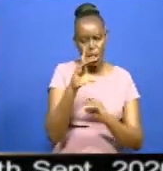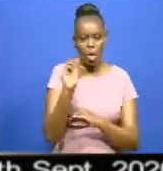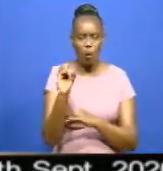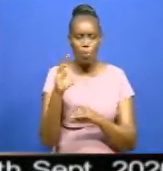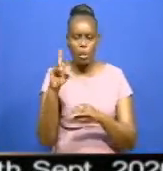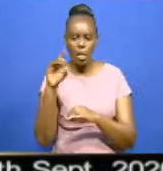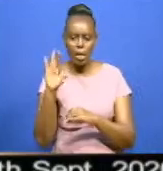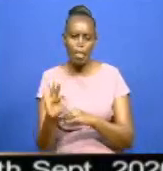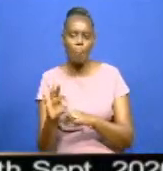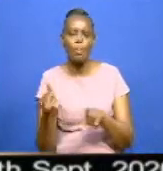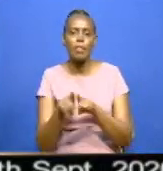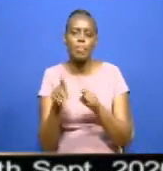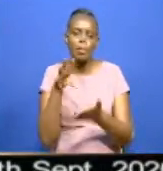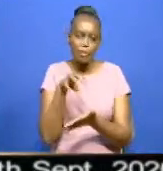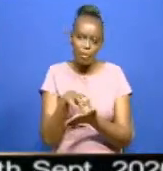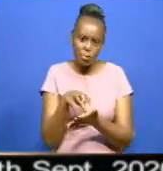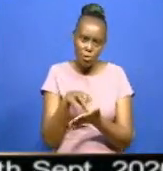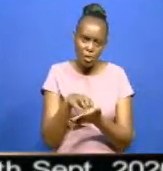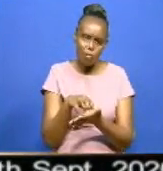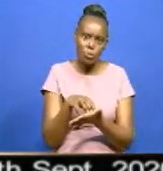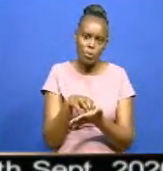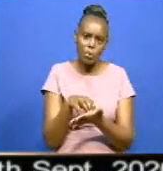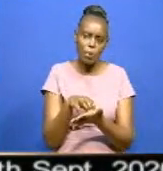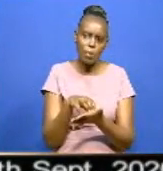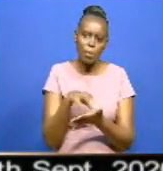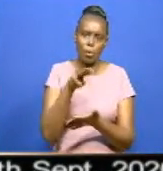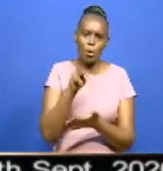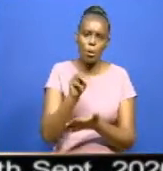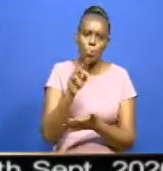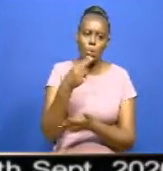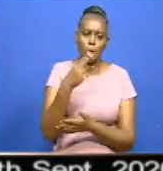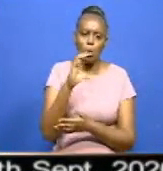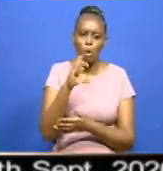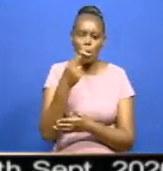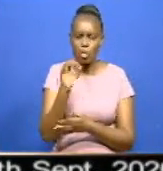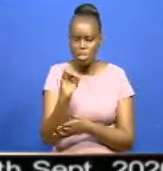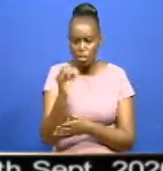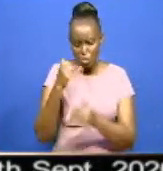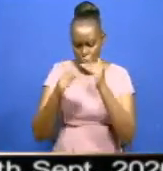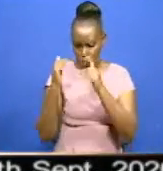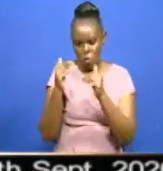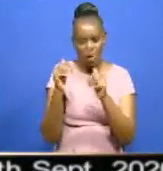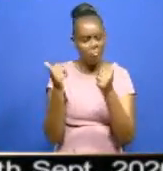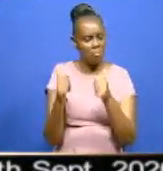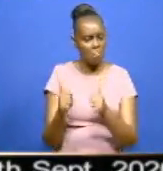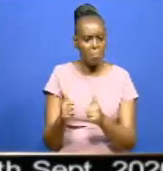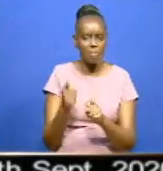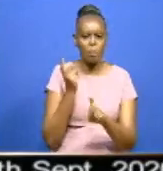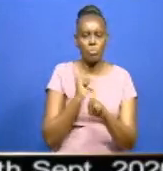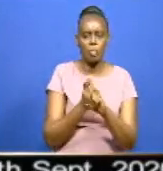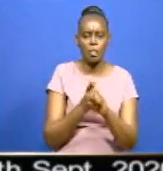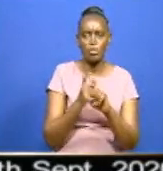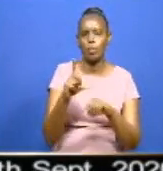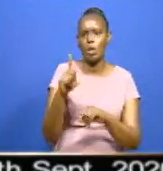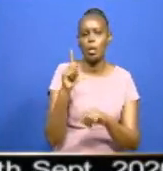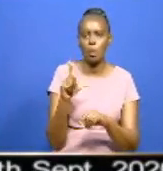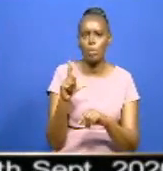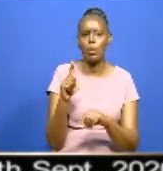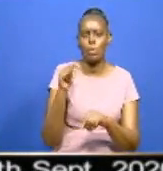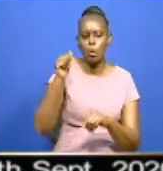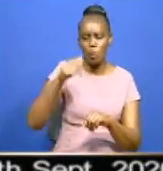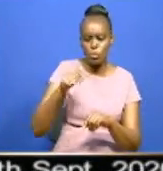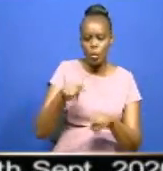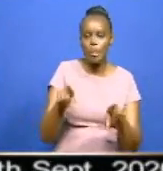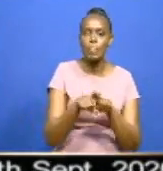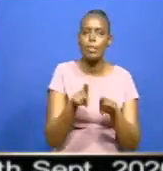Similarly, situation, Honorable Speaker, Mr. Mohochi does not qualify in terms of statutory provisions as it is today, Honorable